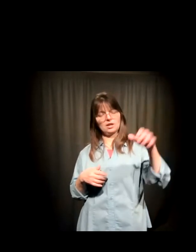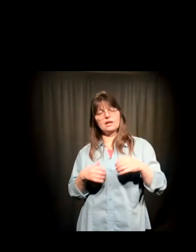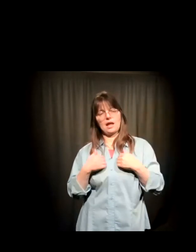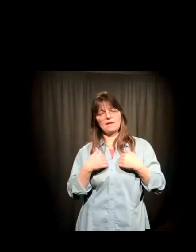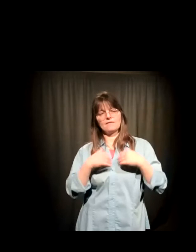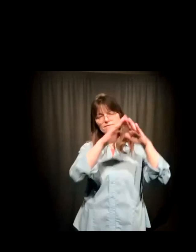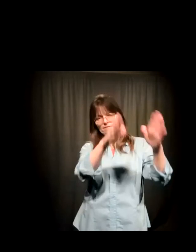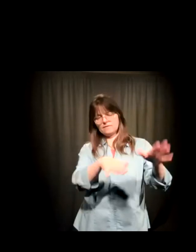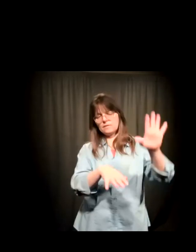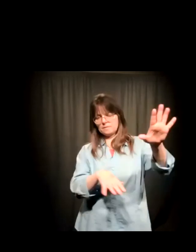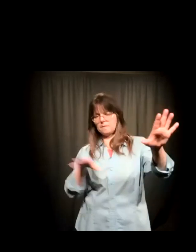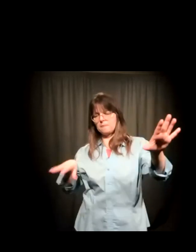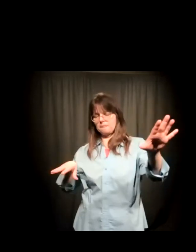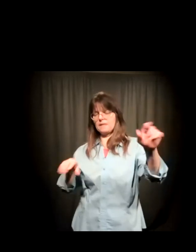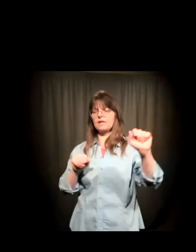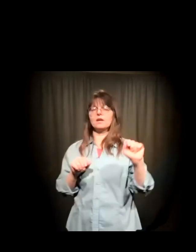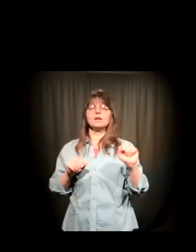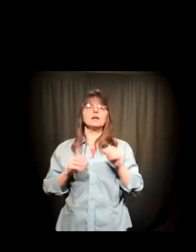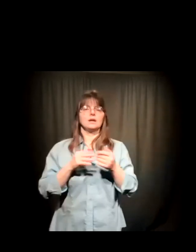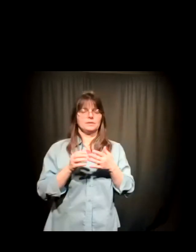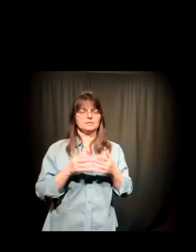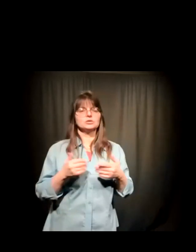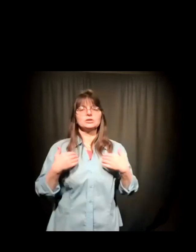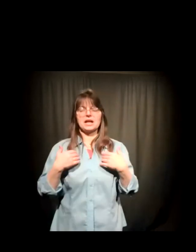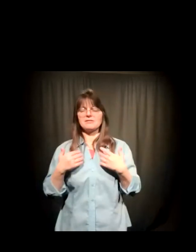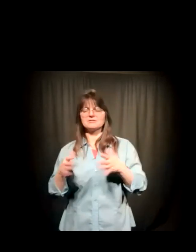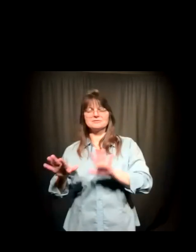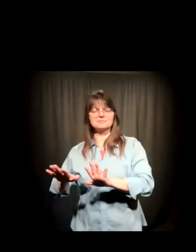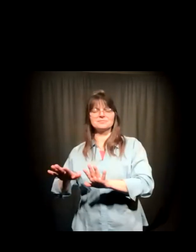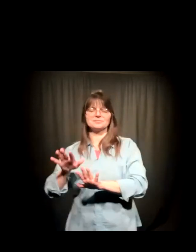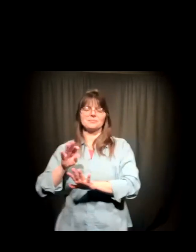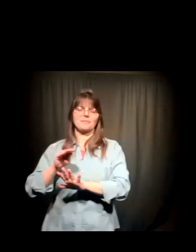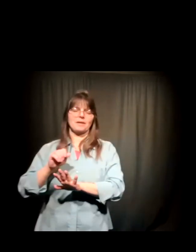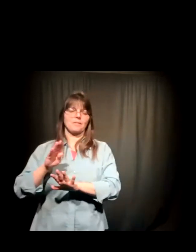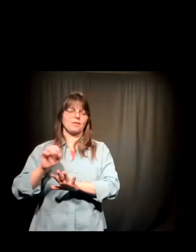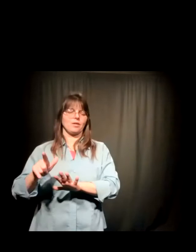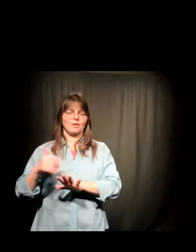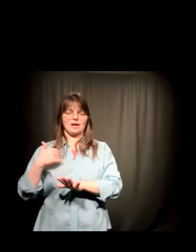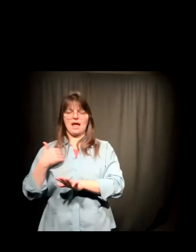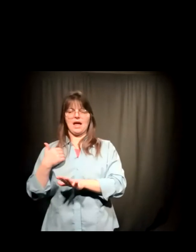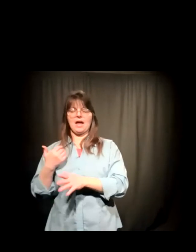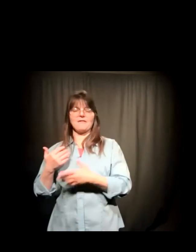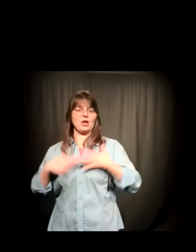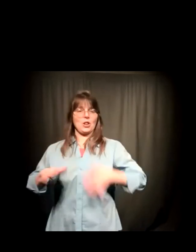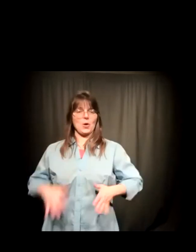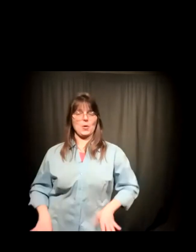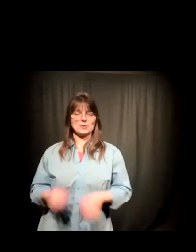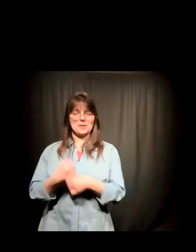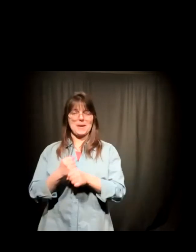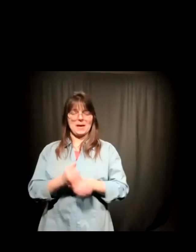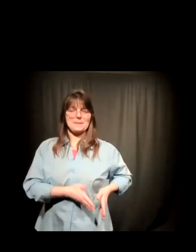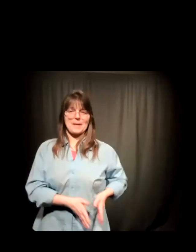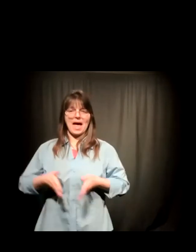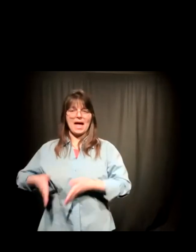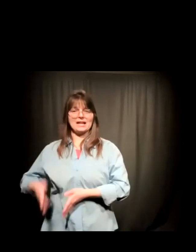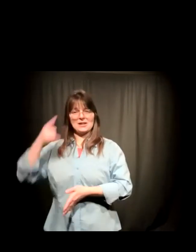she could have boys' clothes specifically made to fit her daughters so that they could wear pants and climb trees, where her favorite